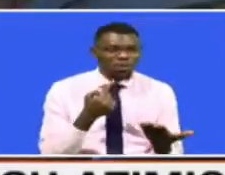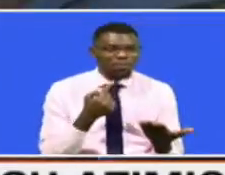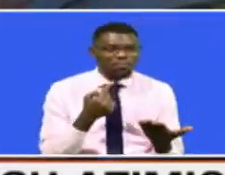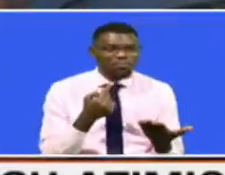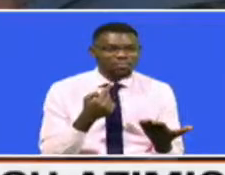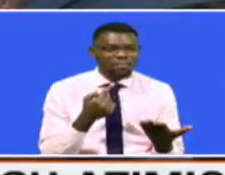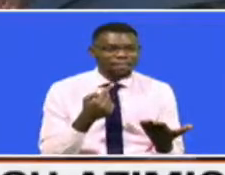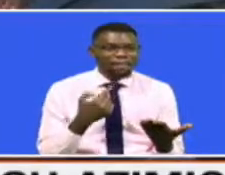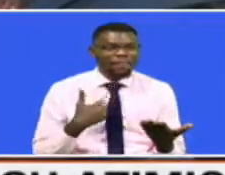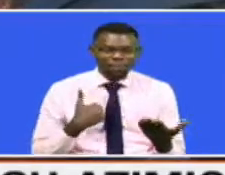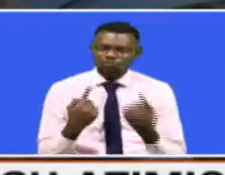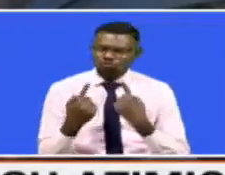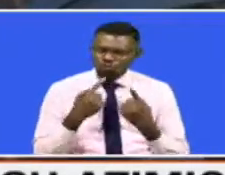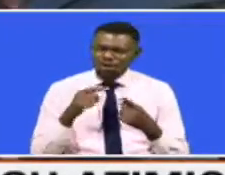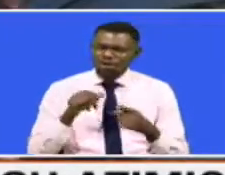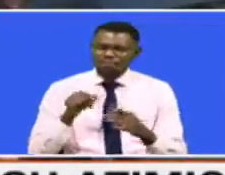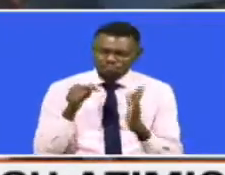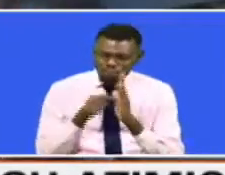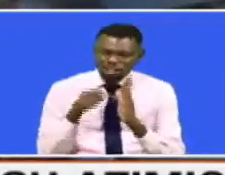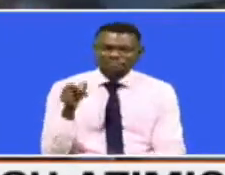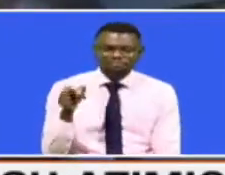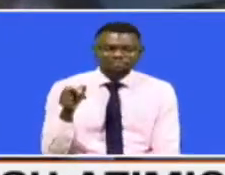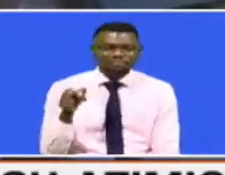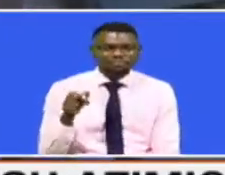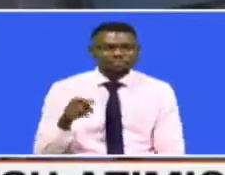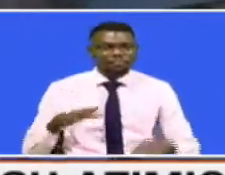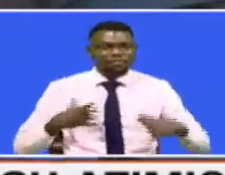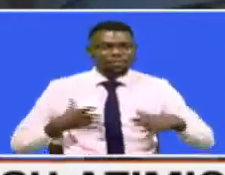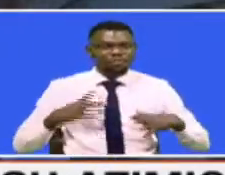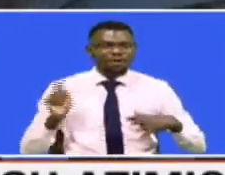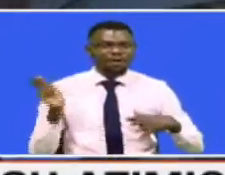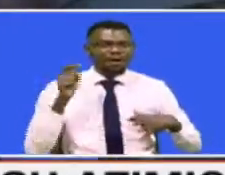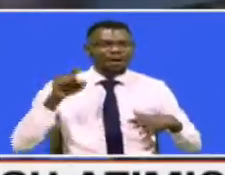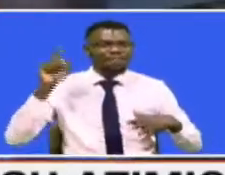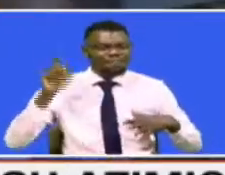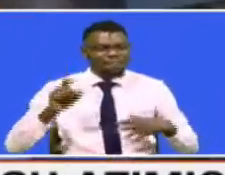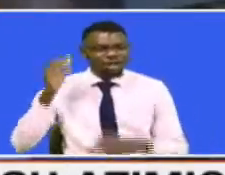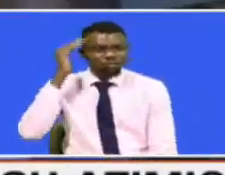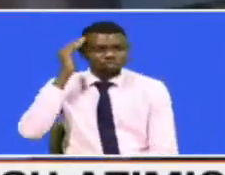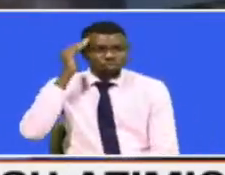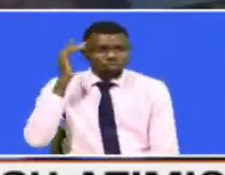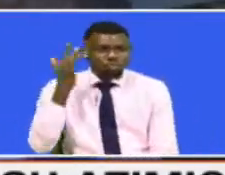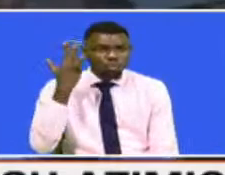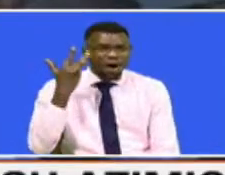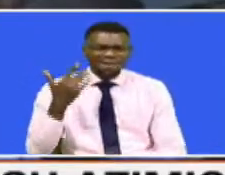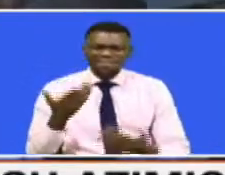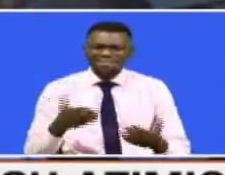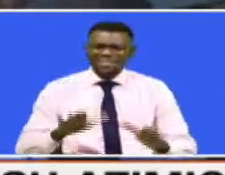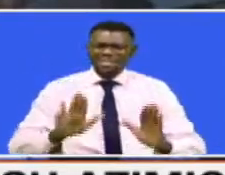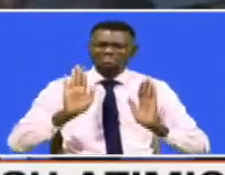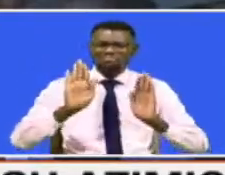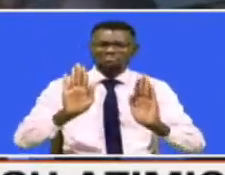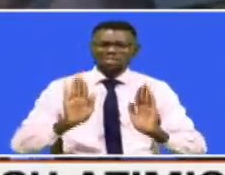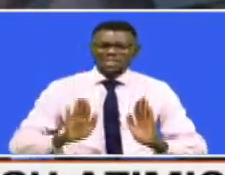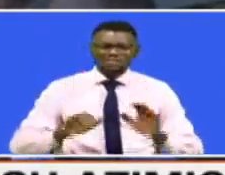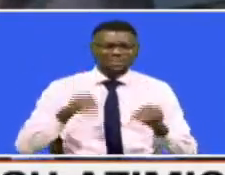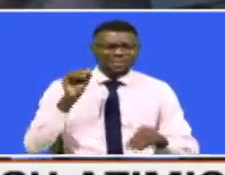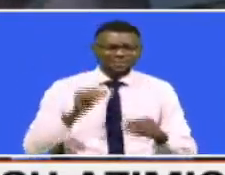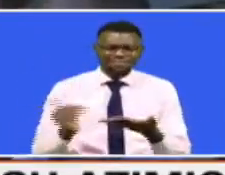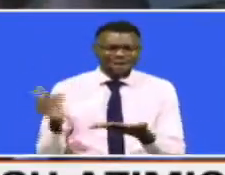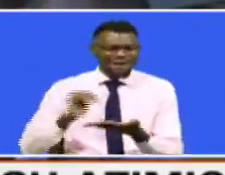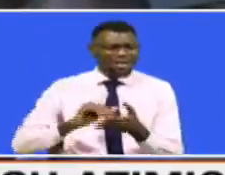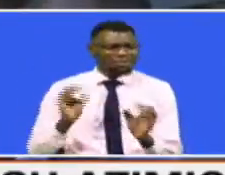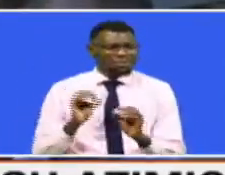That is what I'm talking about. That is what Kenyans must know, because there will be no point in Kenyans going again in